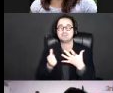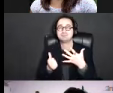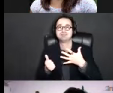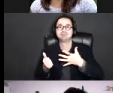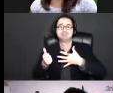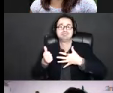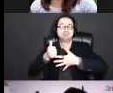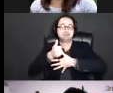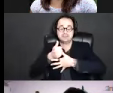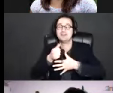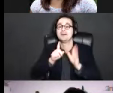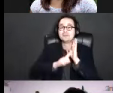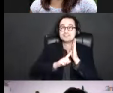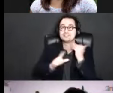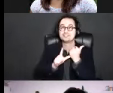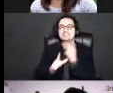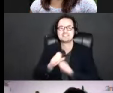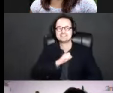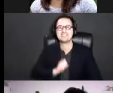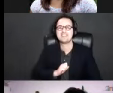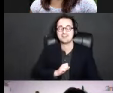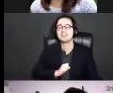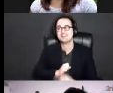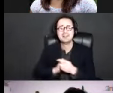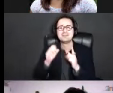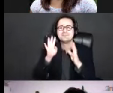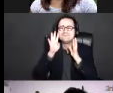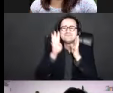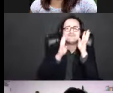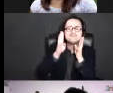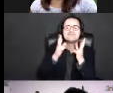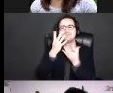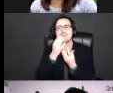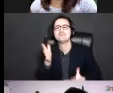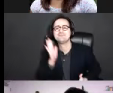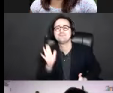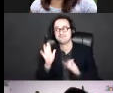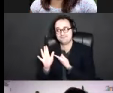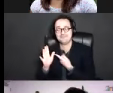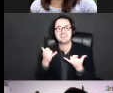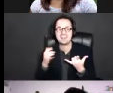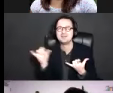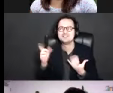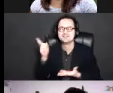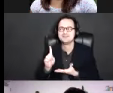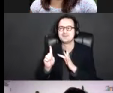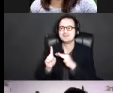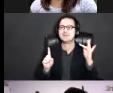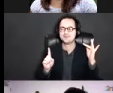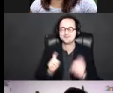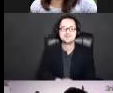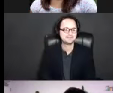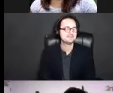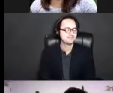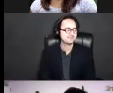at Stanford, and an exceptionally creative and thoughtful thinker back then, and of course now as well. But